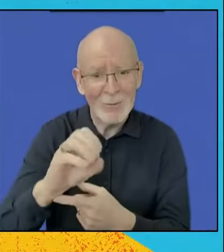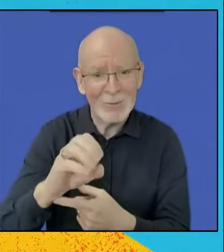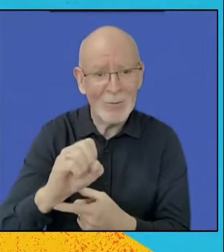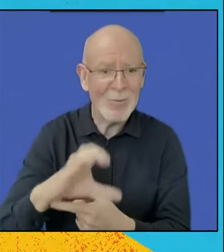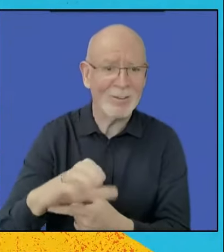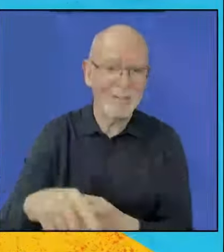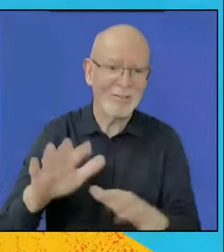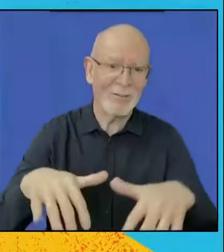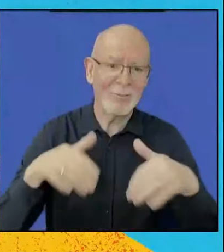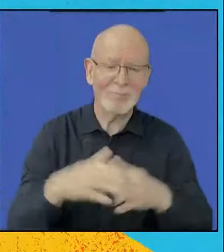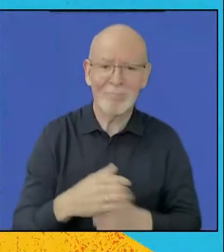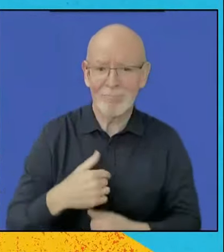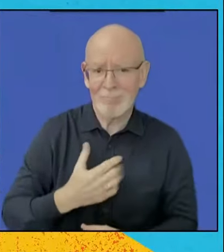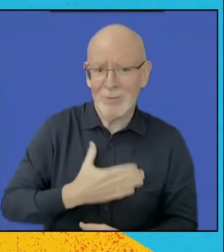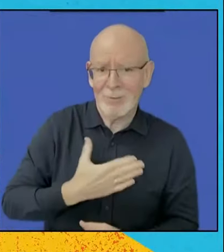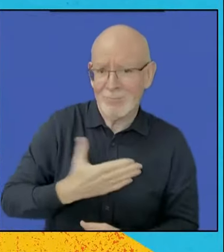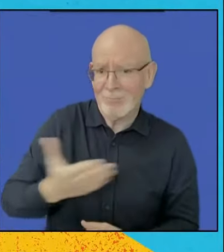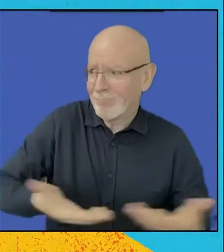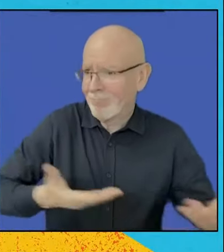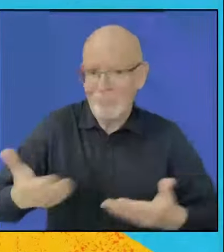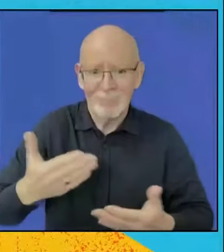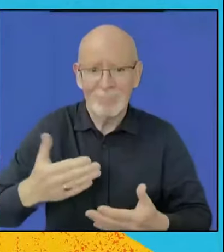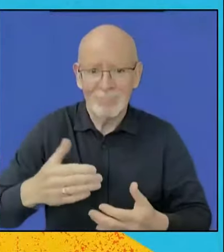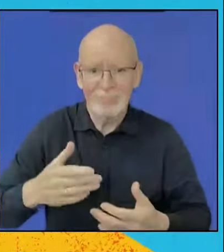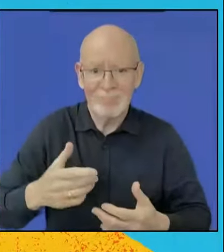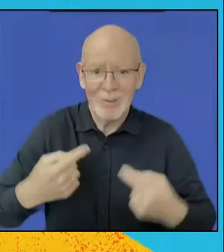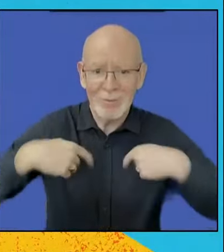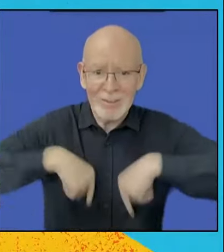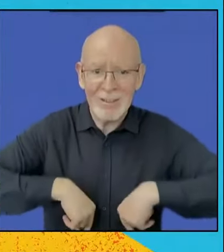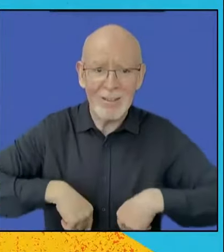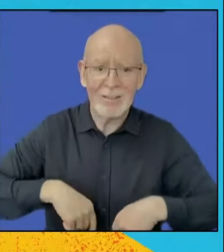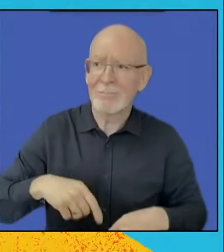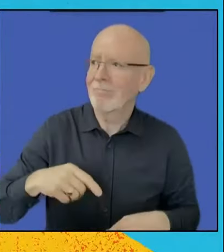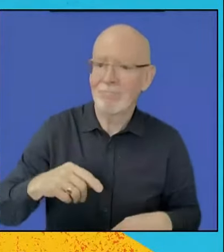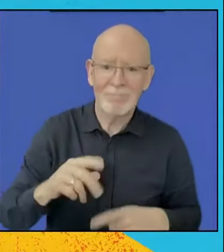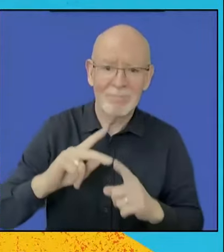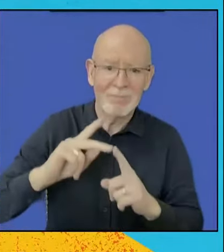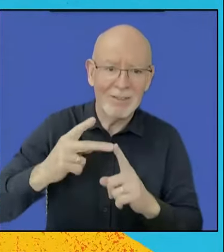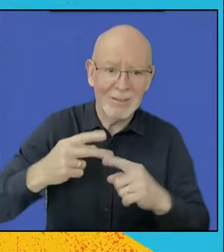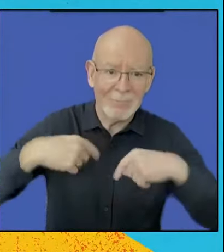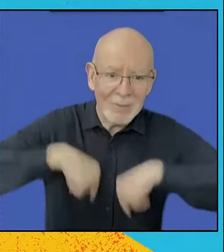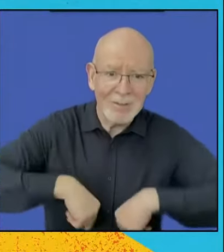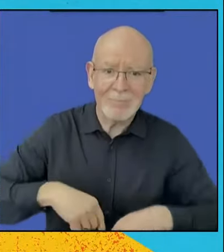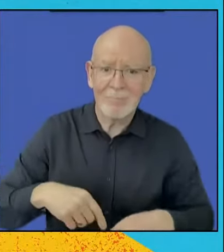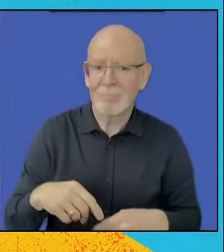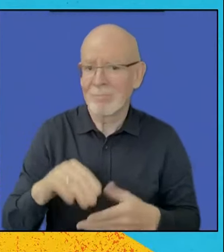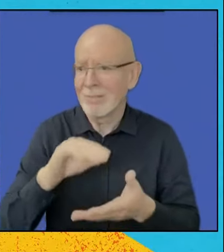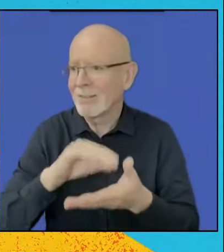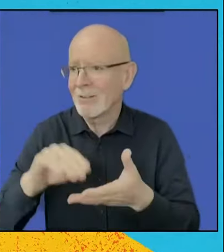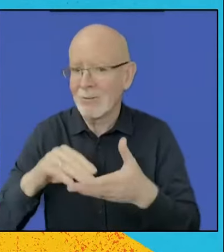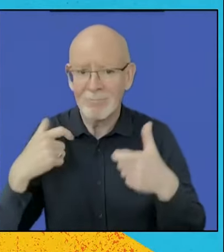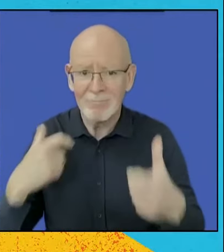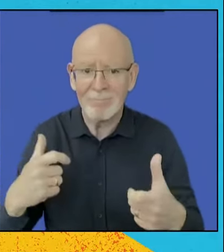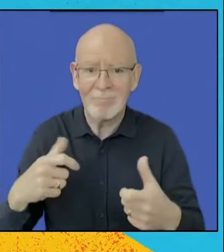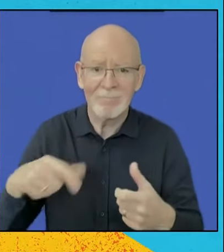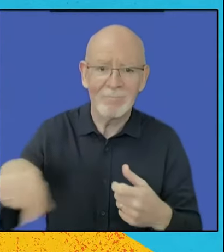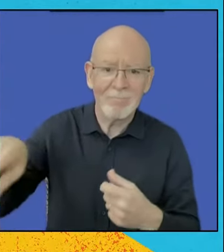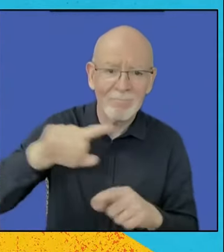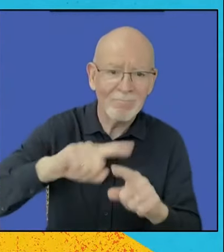year, as the president of ECOSOC said, the Youth Forum unfolds against a backdrop of complex global